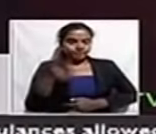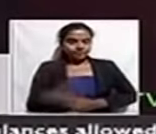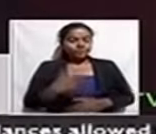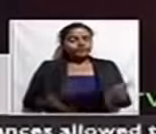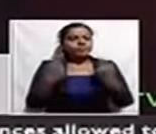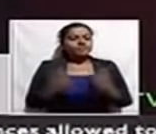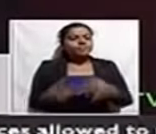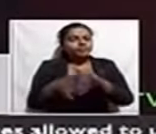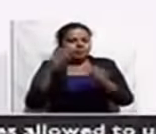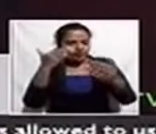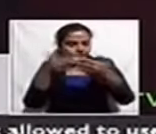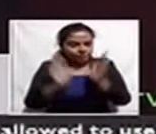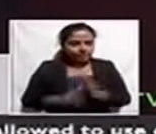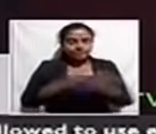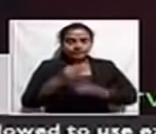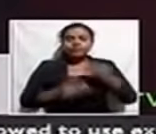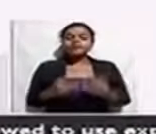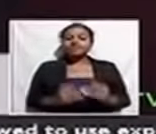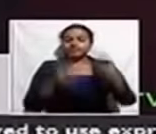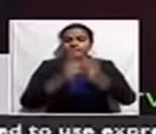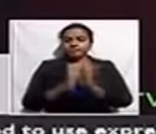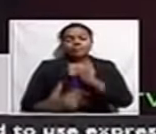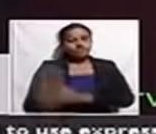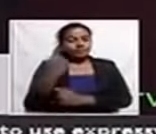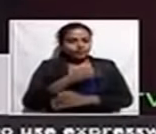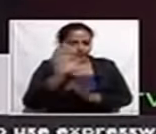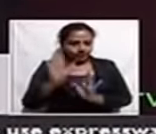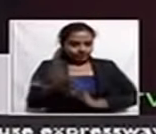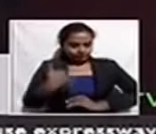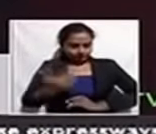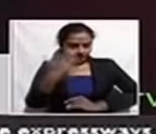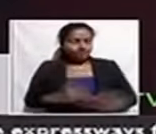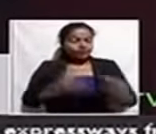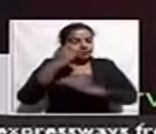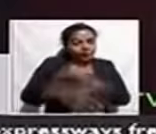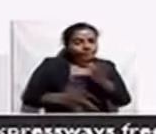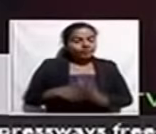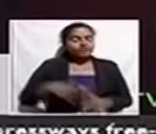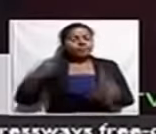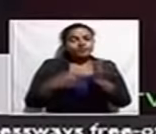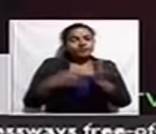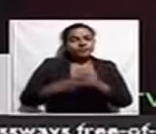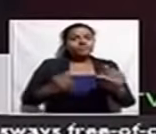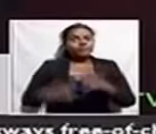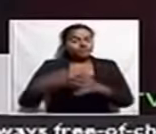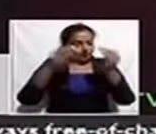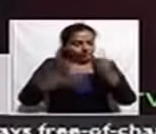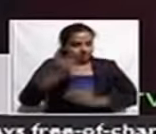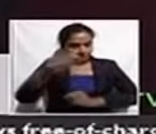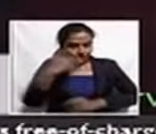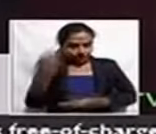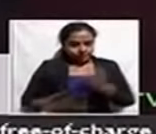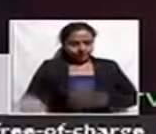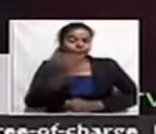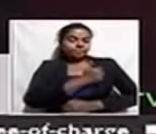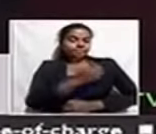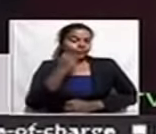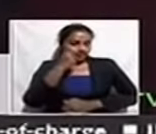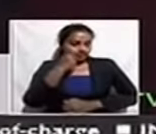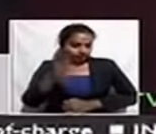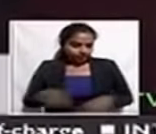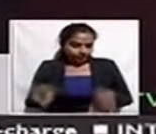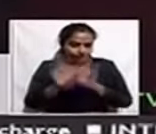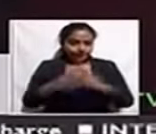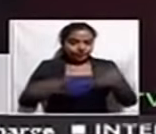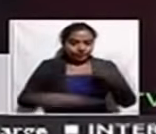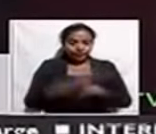economy becomes strong and when we overcome the foreign exchange crisis. That is why the US ambassador sees the Port City as a money laundering hub. This is a